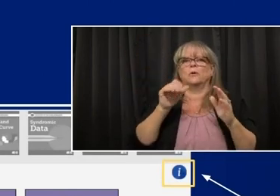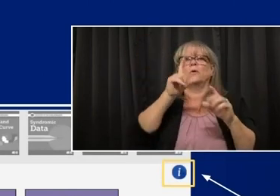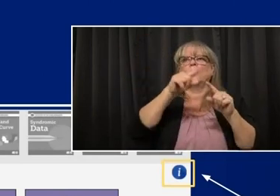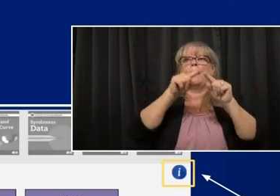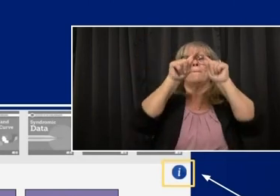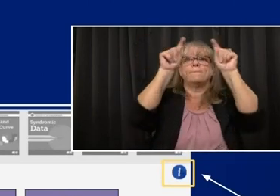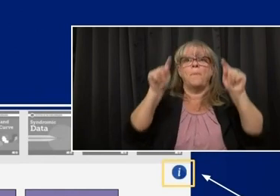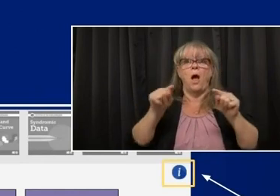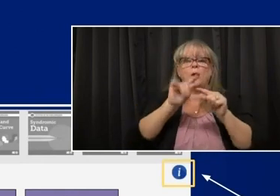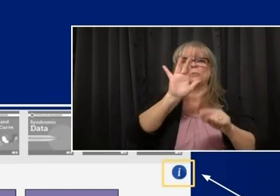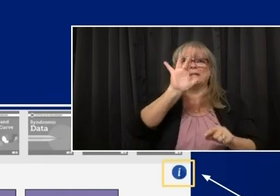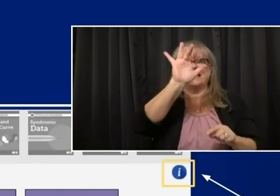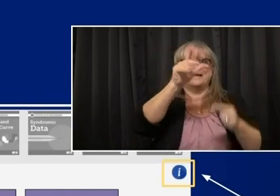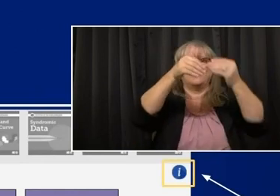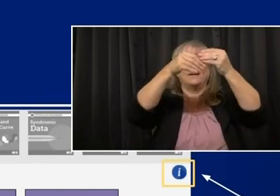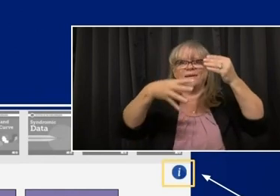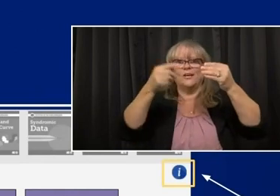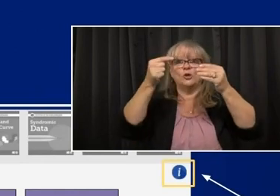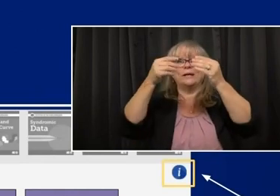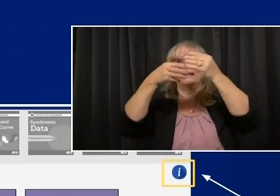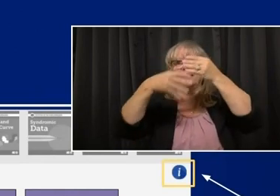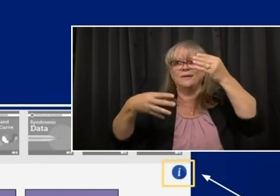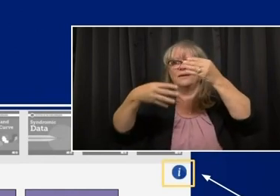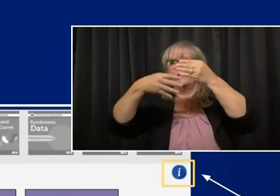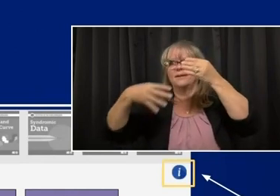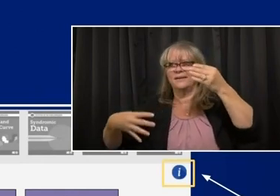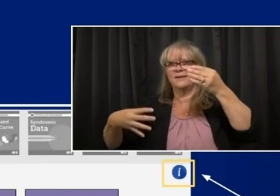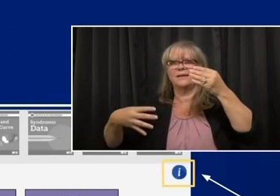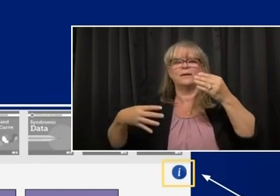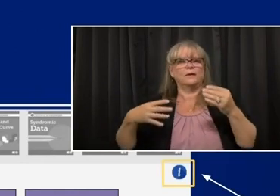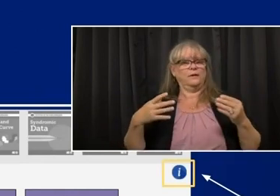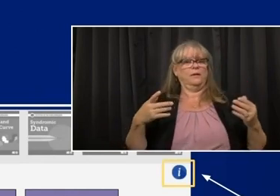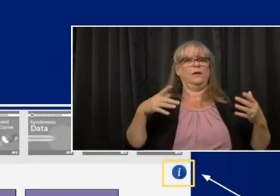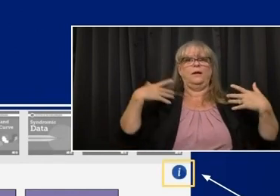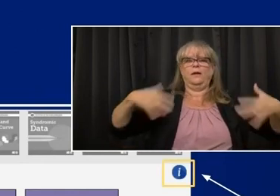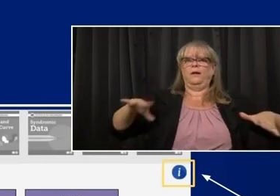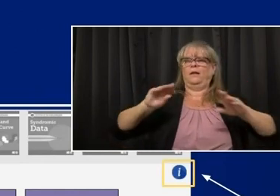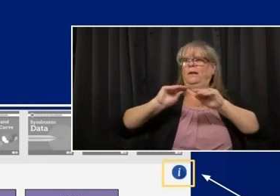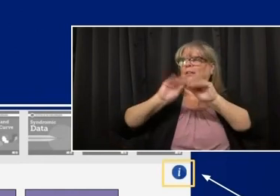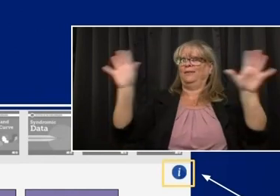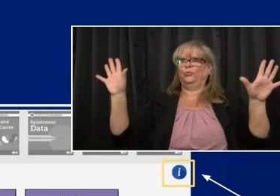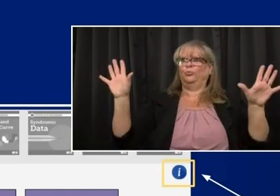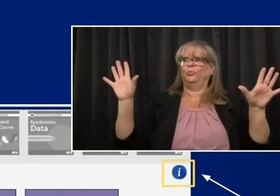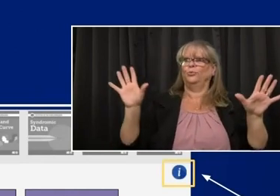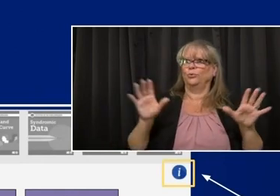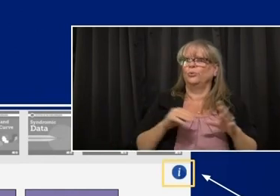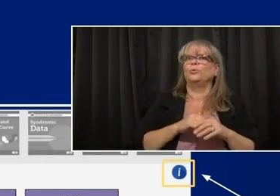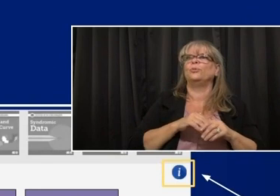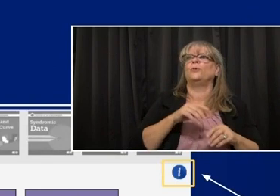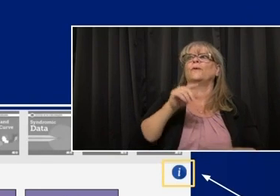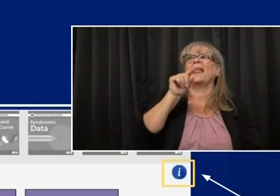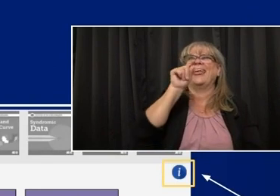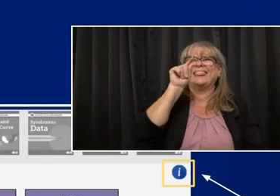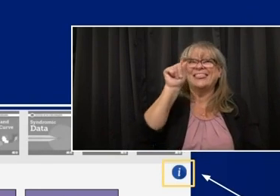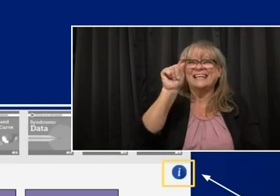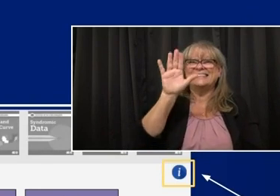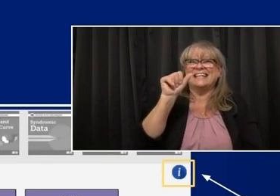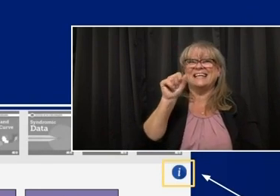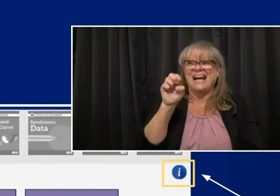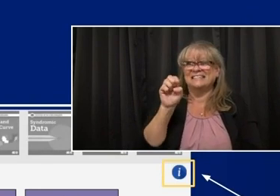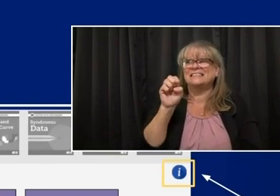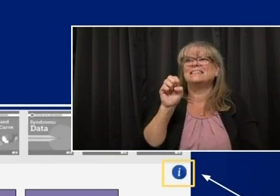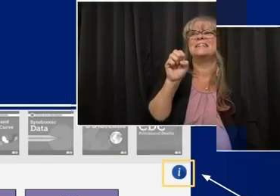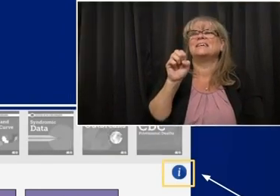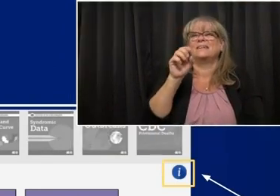data in different ways. What I'm displaying here is case data, and I'm displaying it by reported date, and I'm